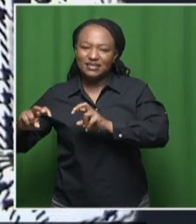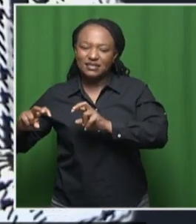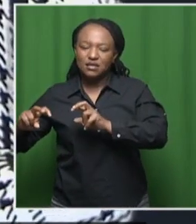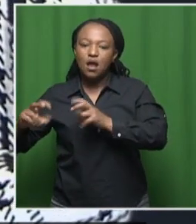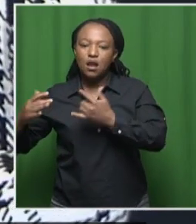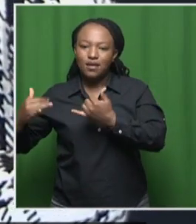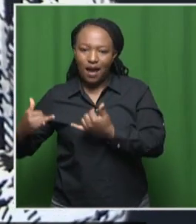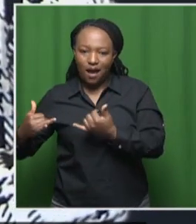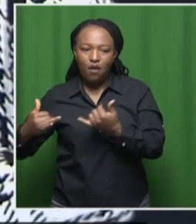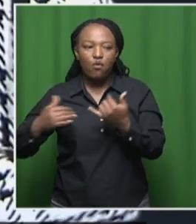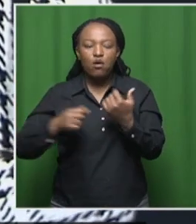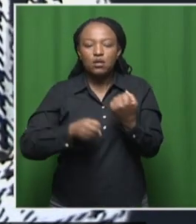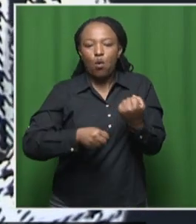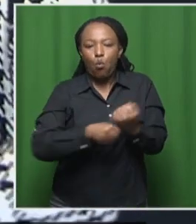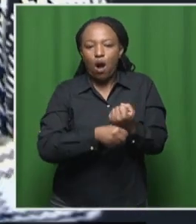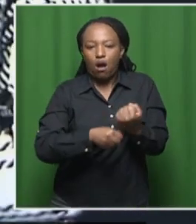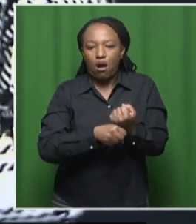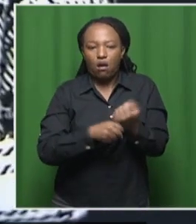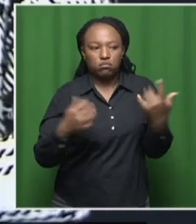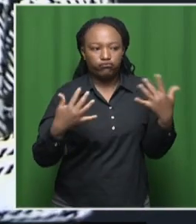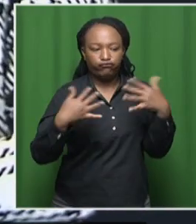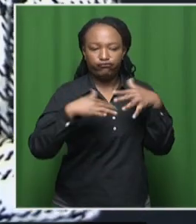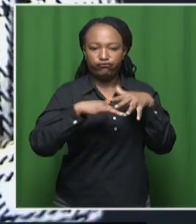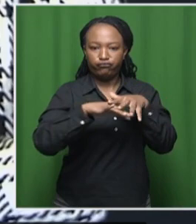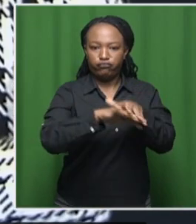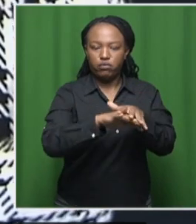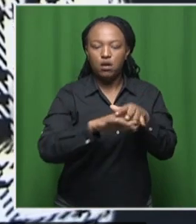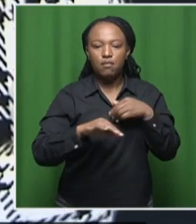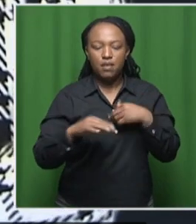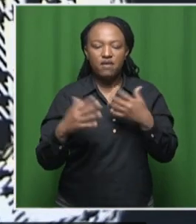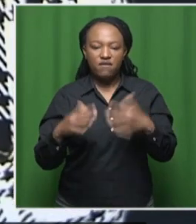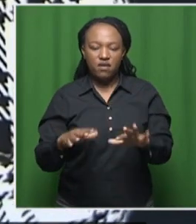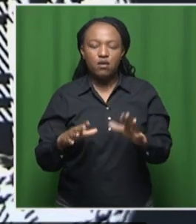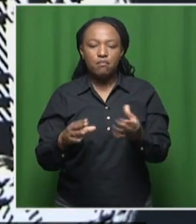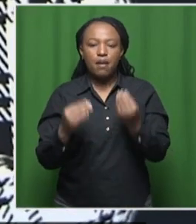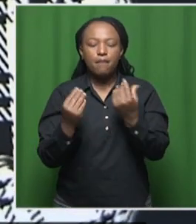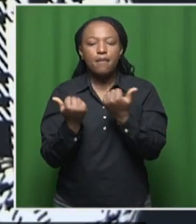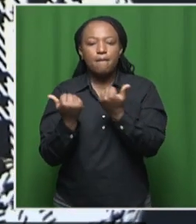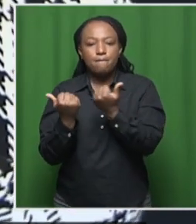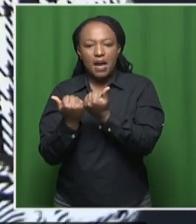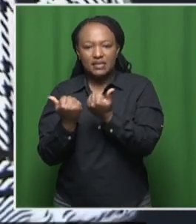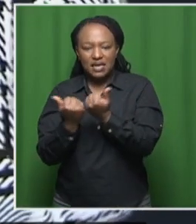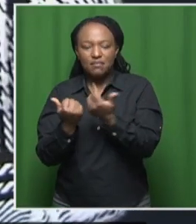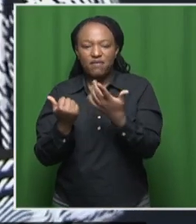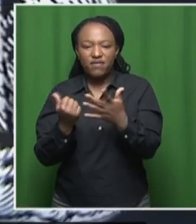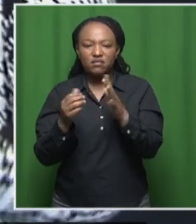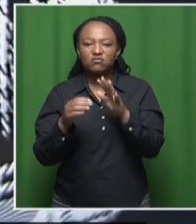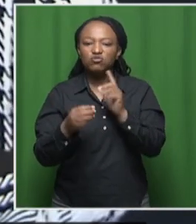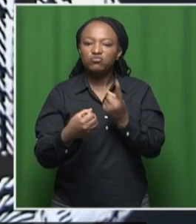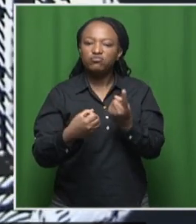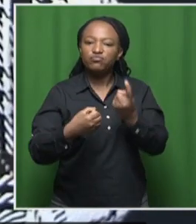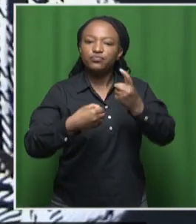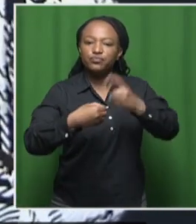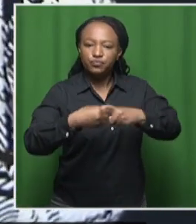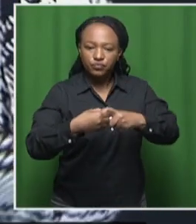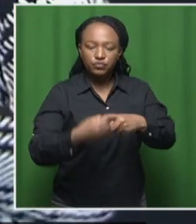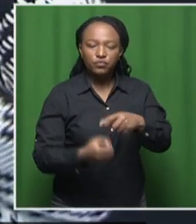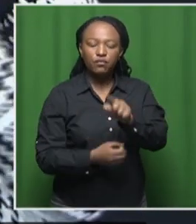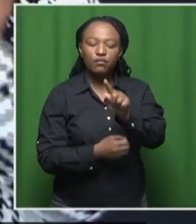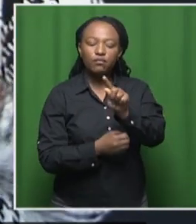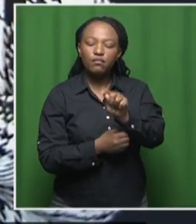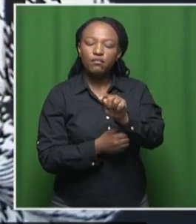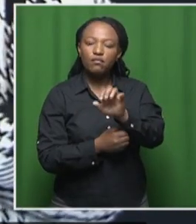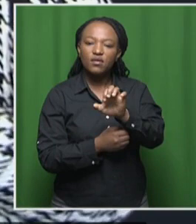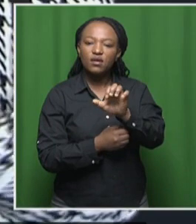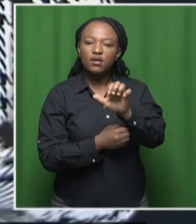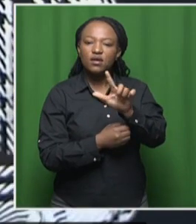of the Center of Excellence program, you get the bursary, and I was able to join Telkom Group and explore, and